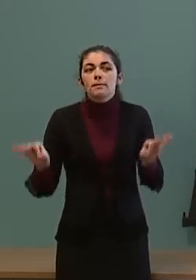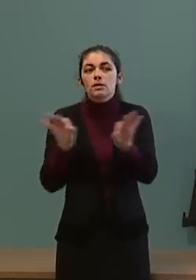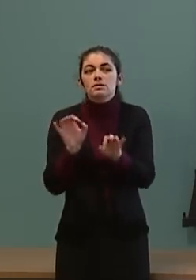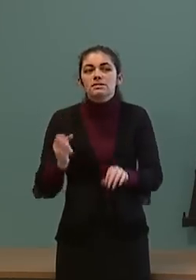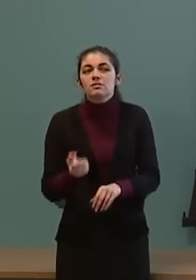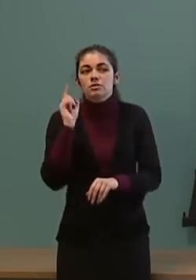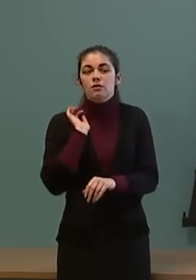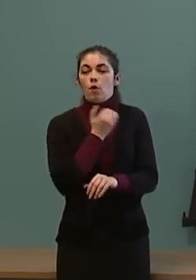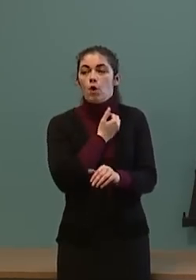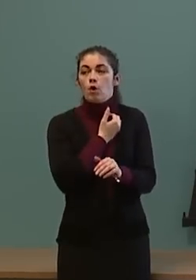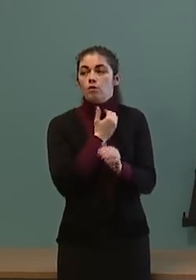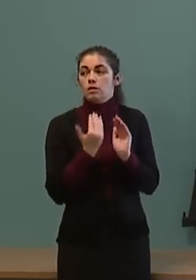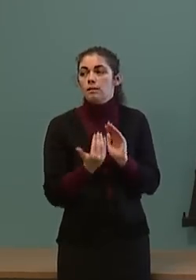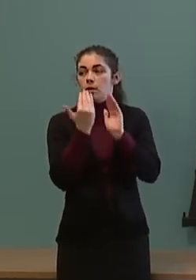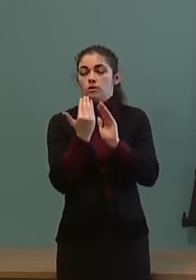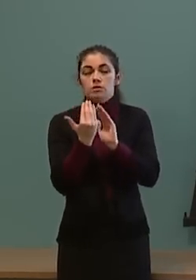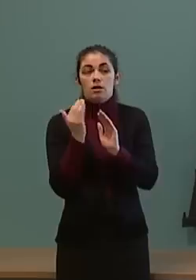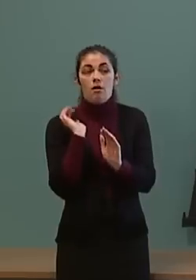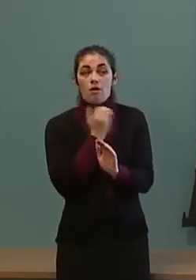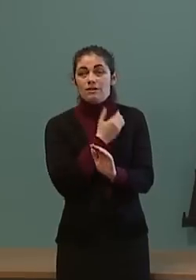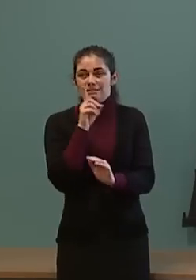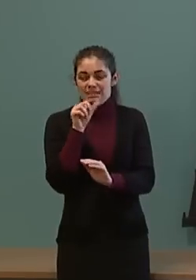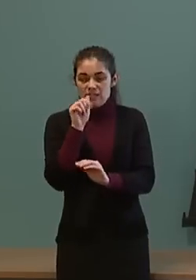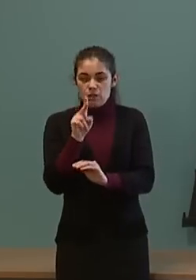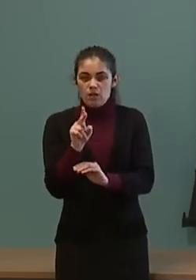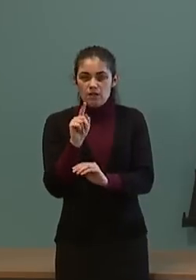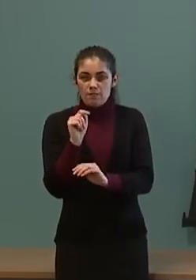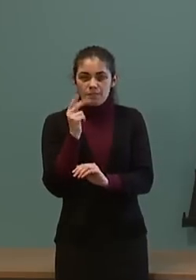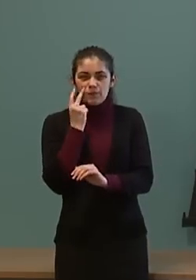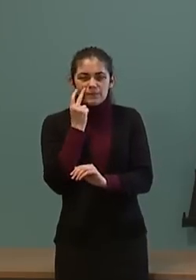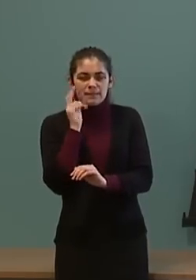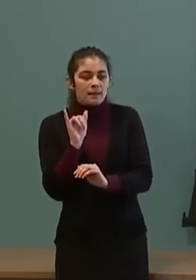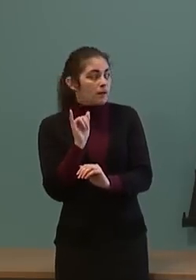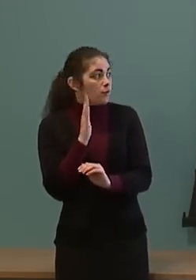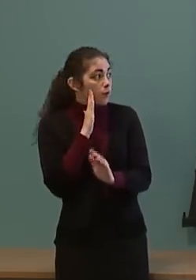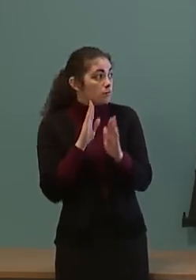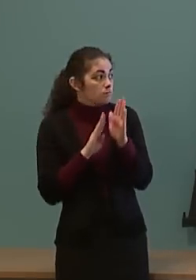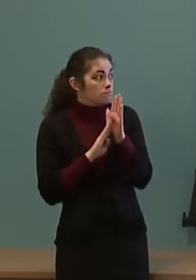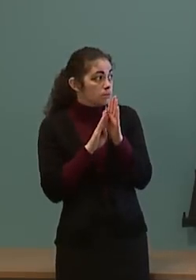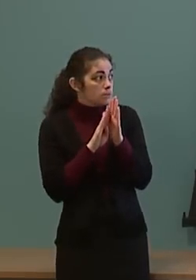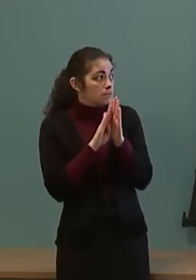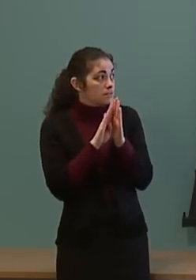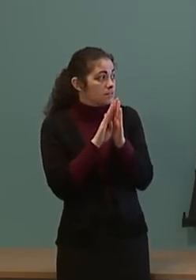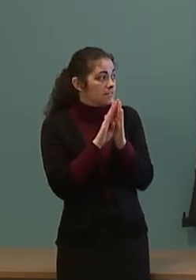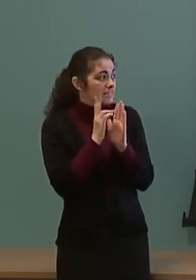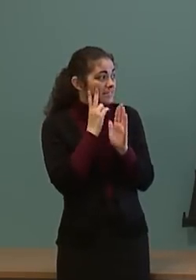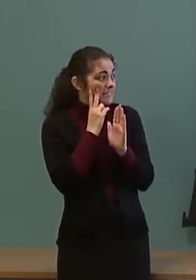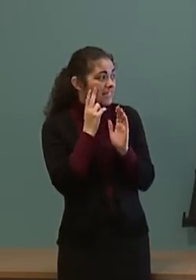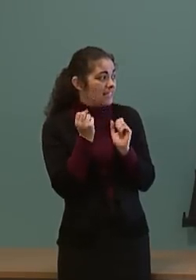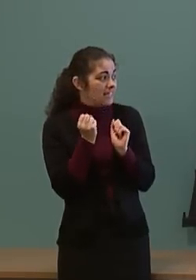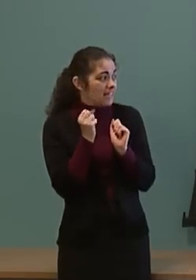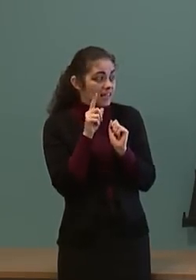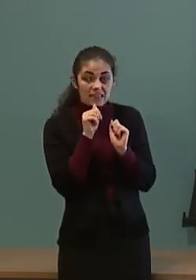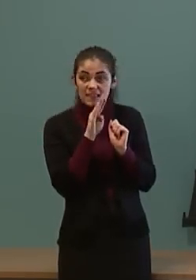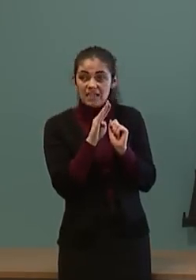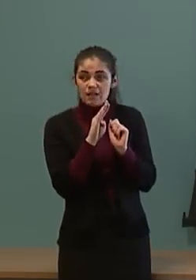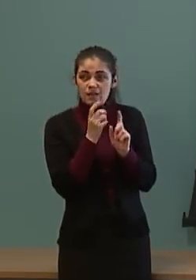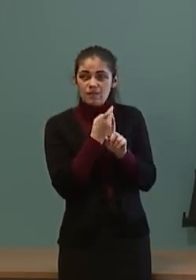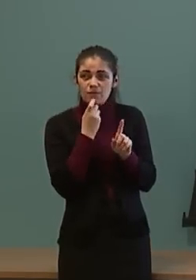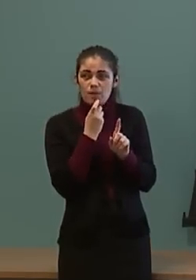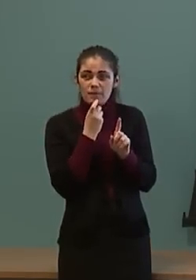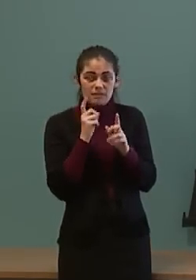understand our approach and what our data look like. So what you're going to see is that this will continue to evolve. You'll see that there is a lag from our